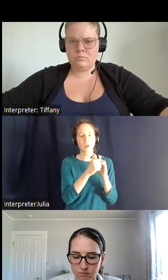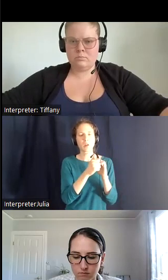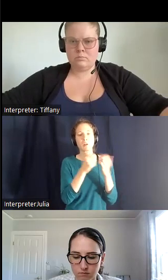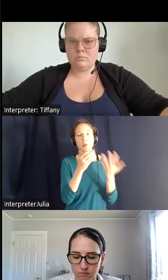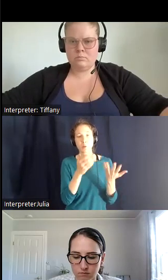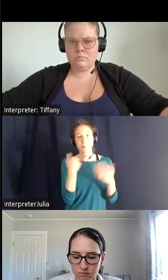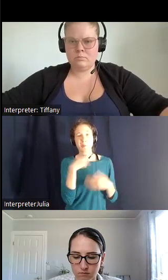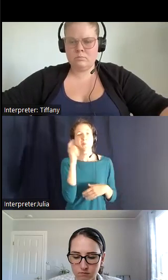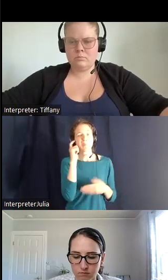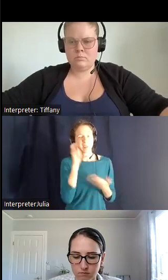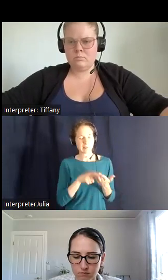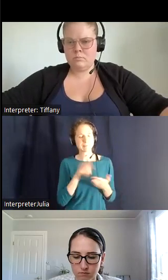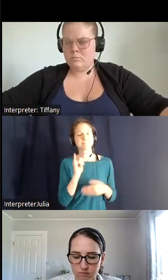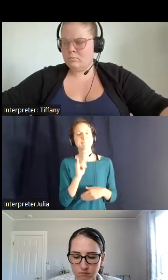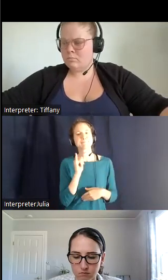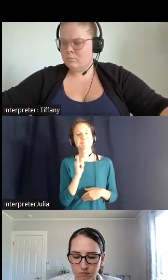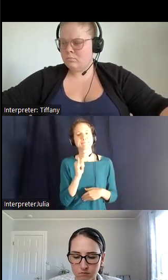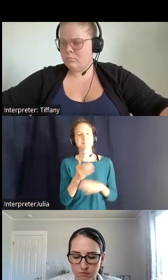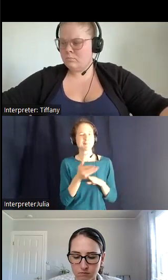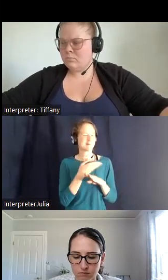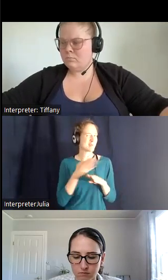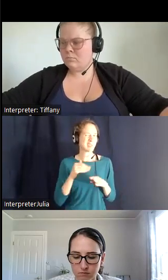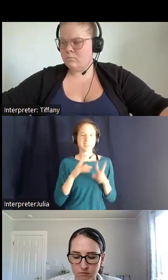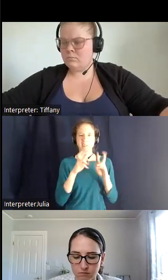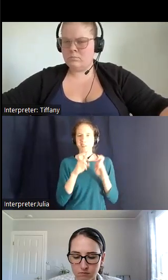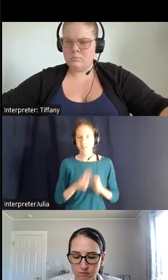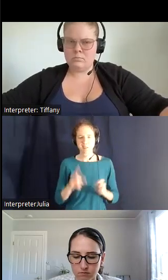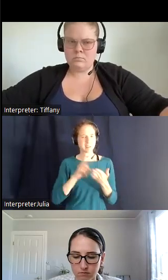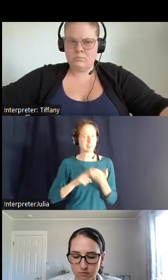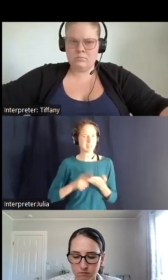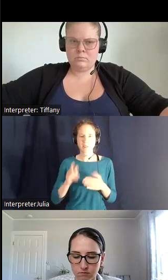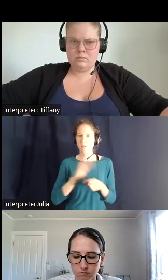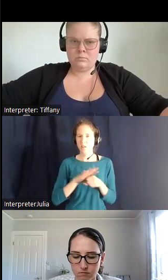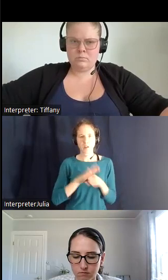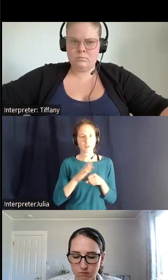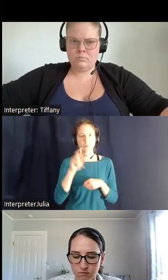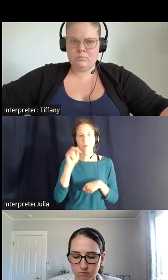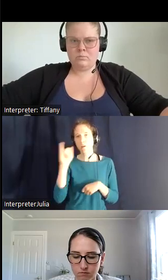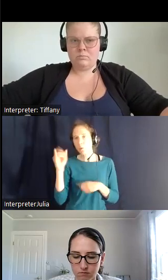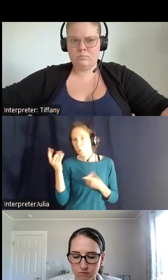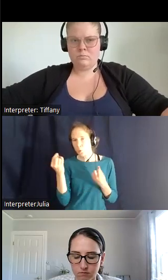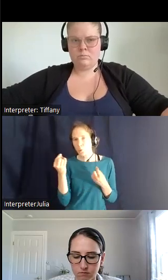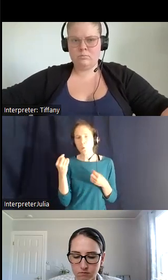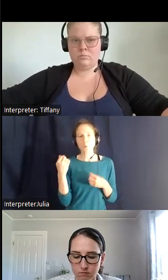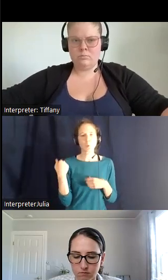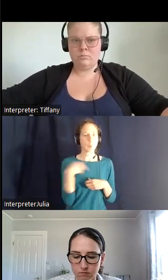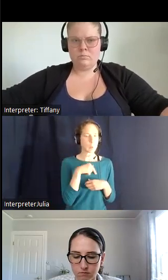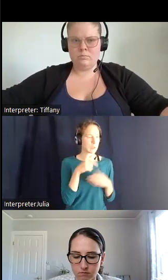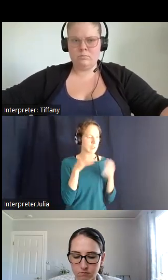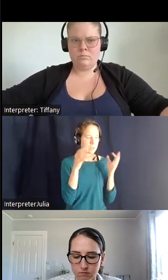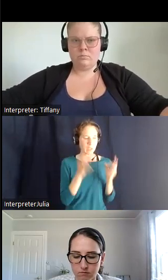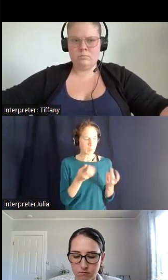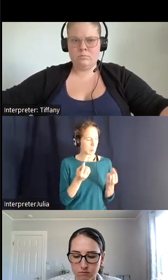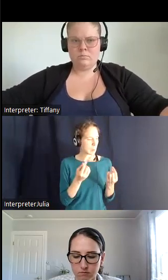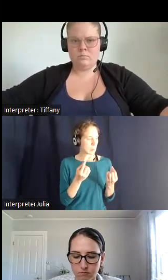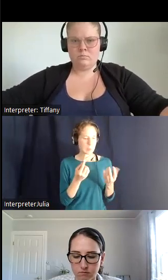We recognize now we didn't do enough exploration work about what the Rays do, what we were talking about doing, and that our circles